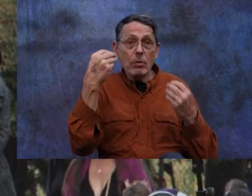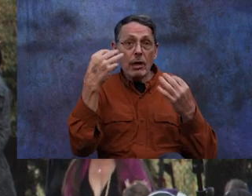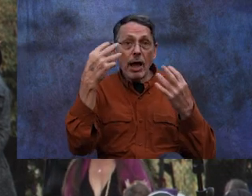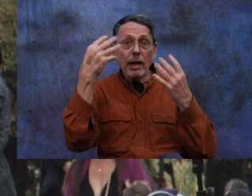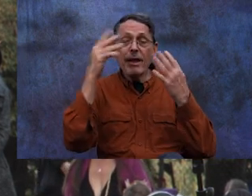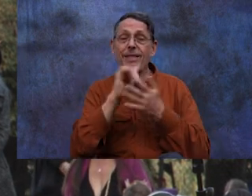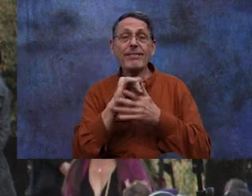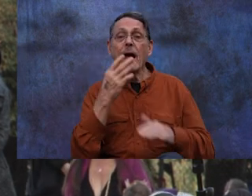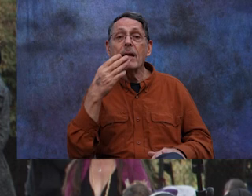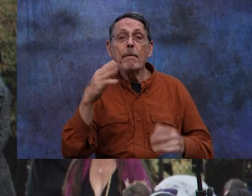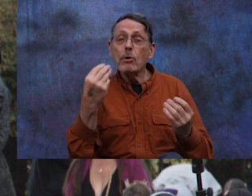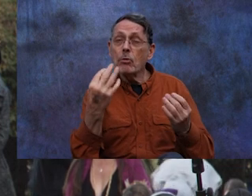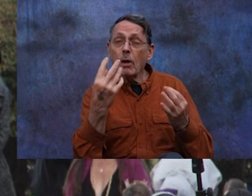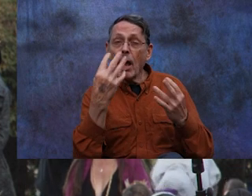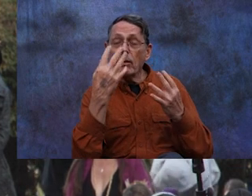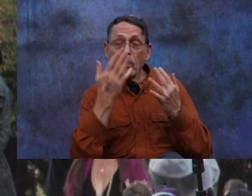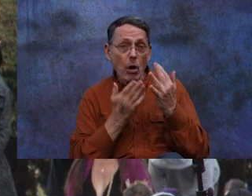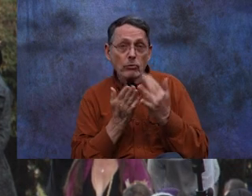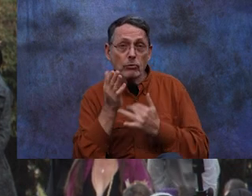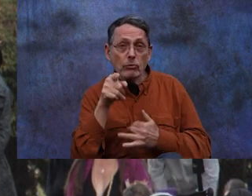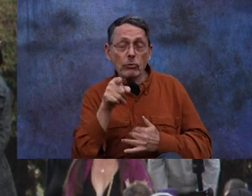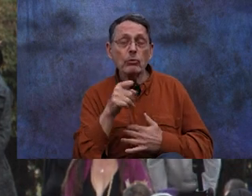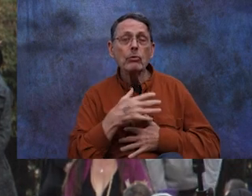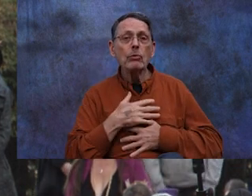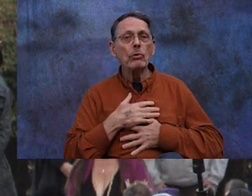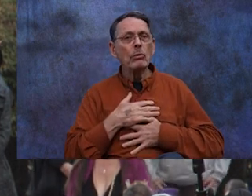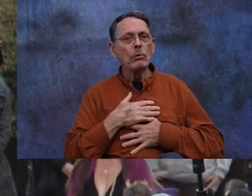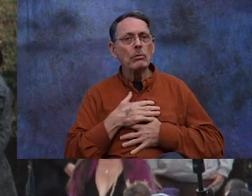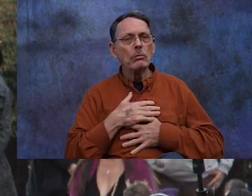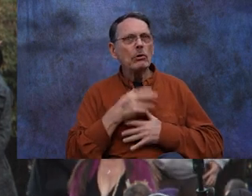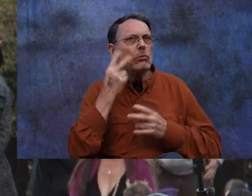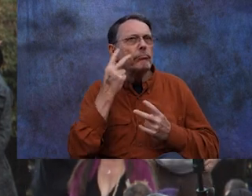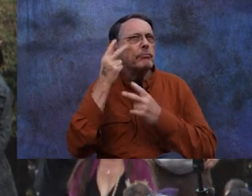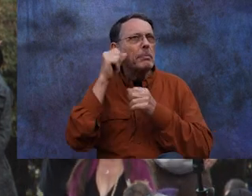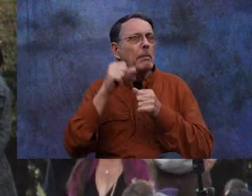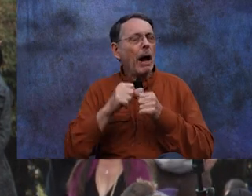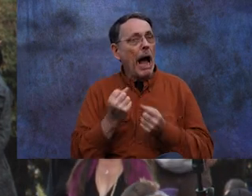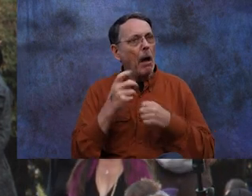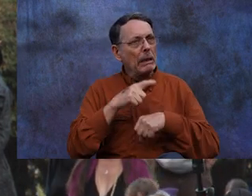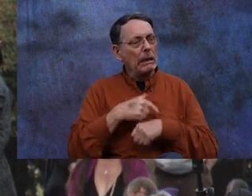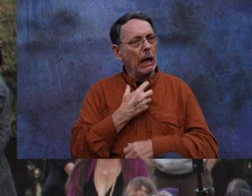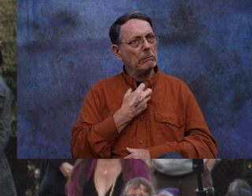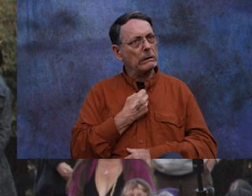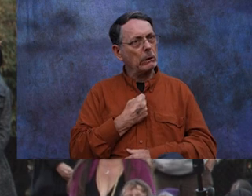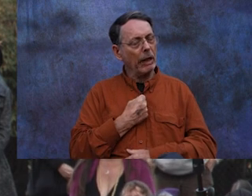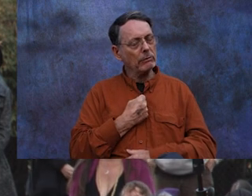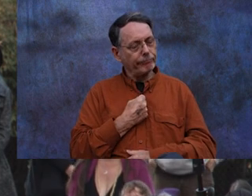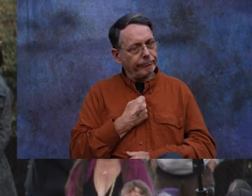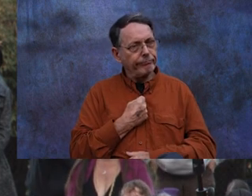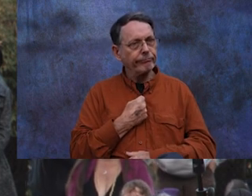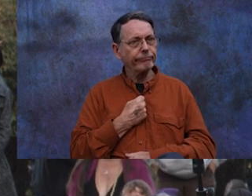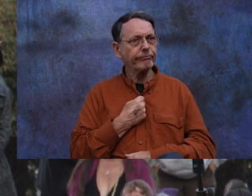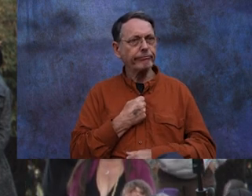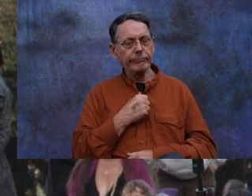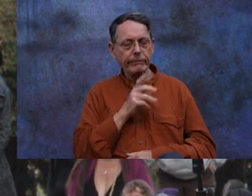that light goes through you, all the times you had to swallow your words, your truth comes forward,